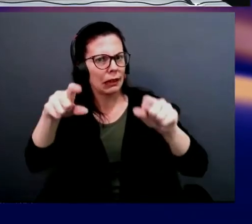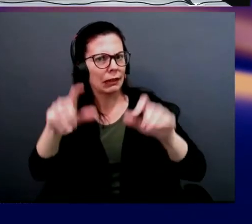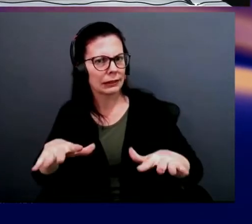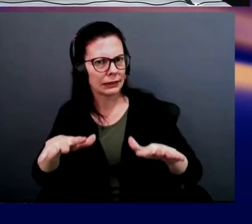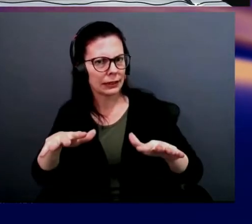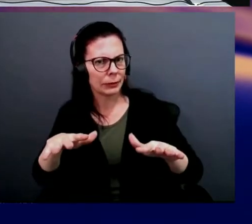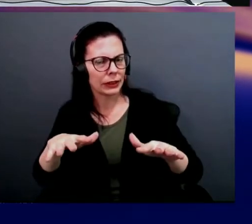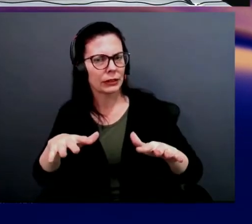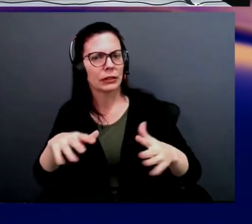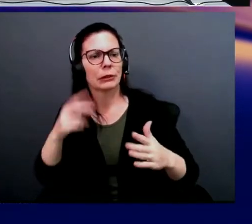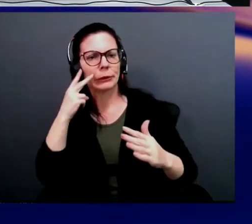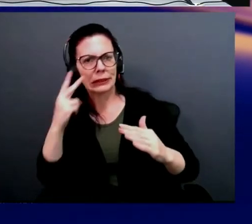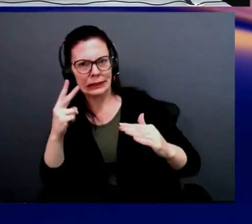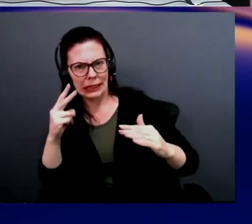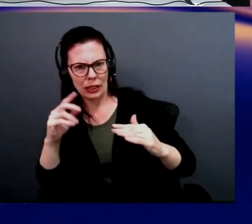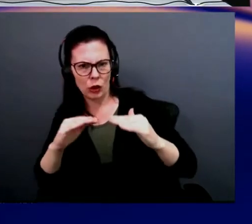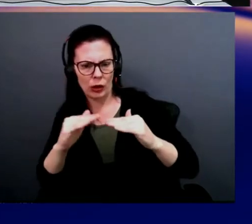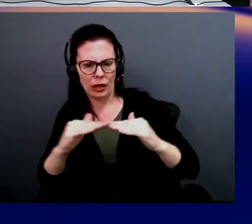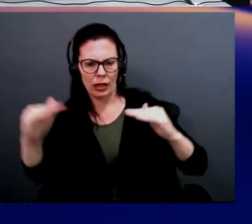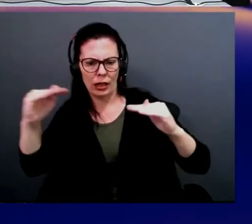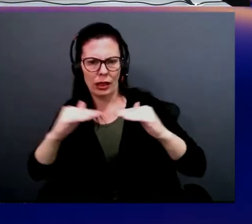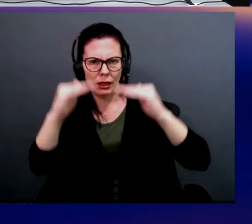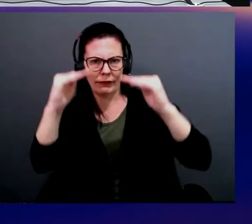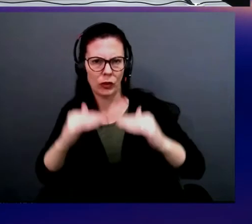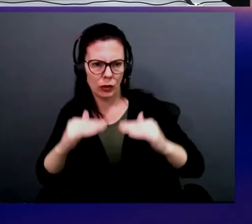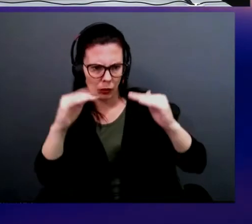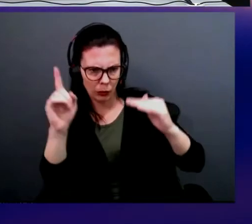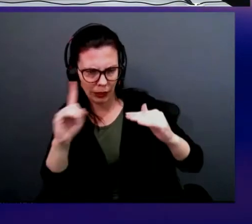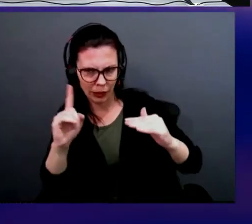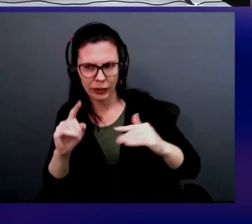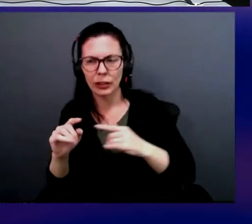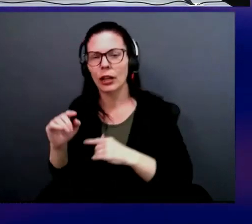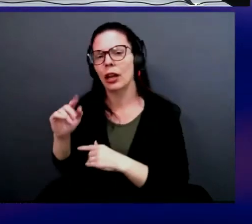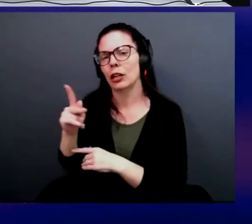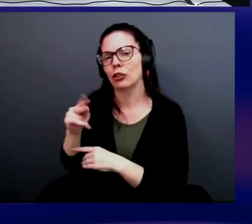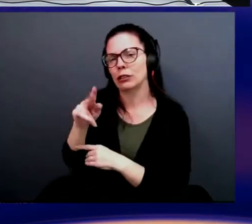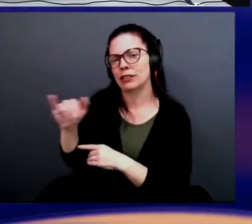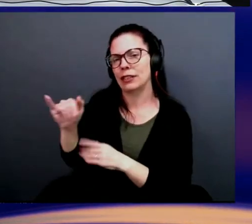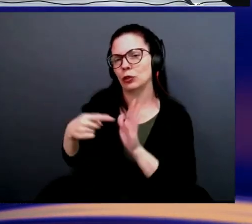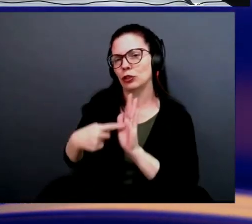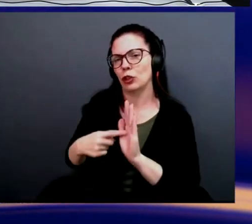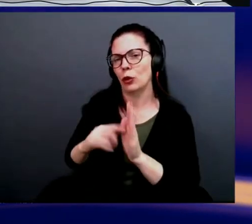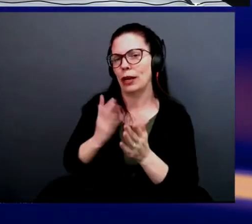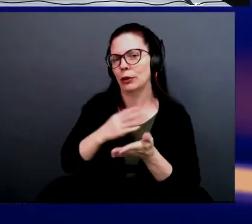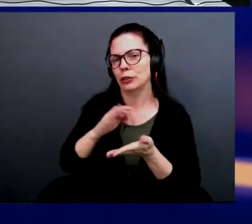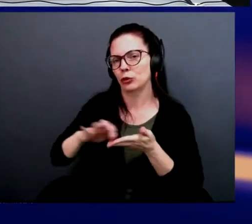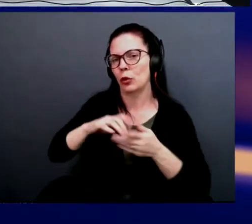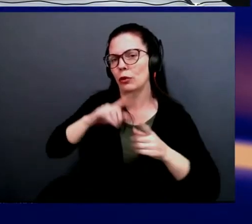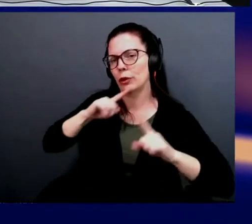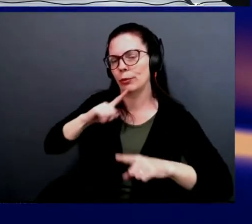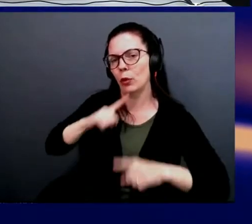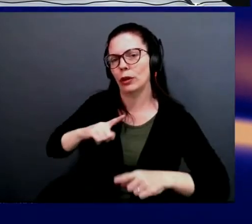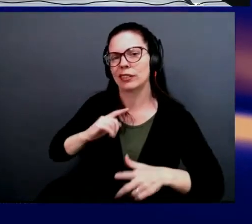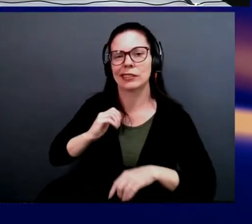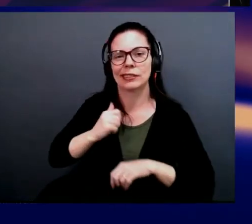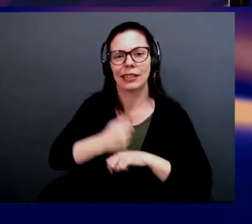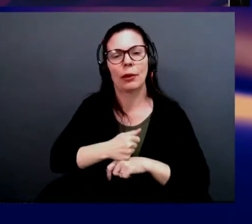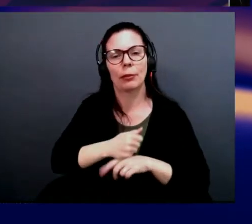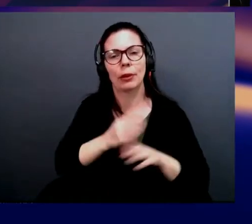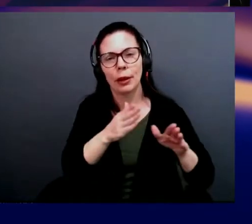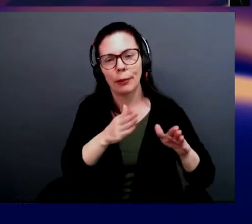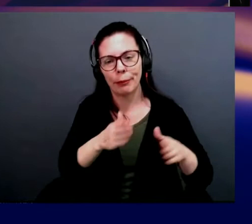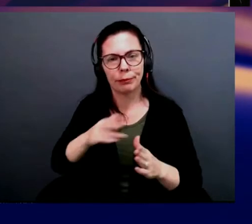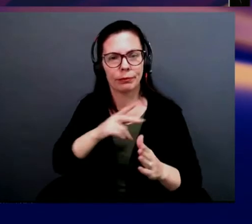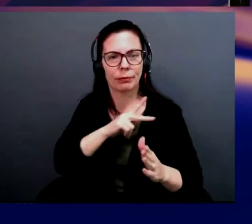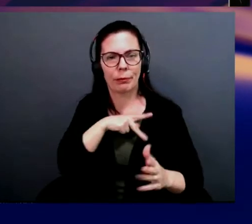that benchmark, and Christy will show you, you know, how our score report then can create kind of a personalized learning map for you